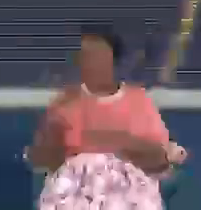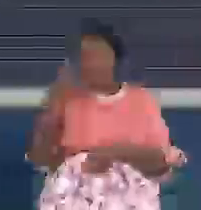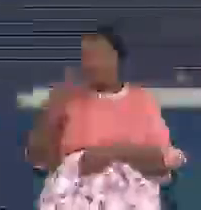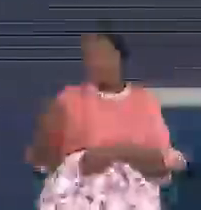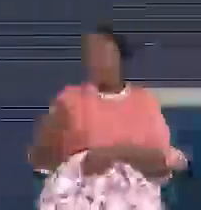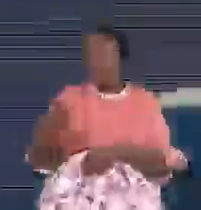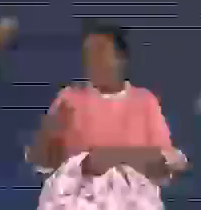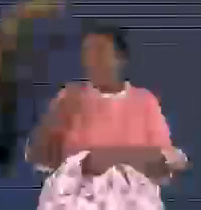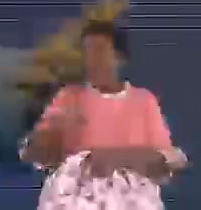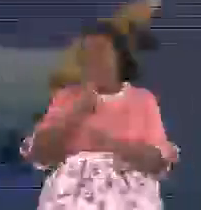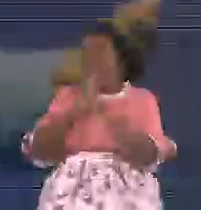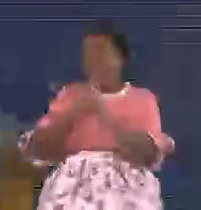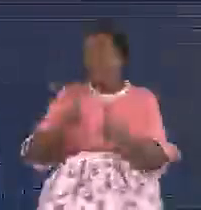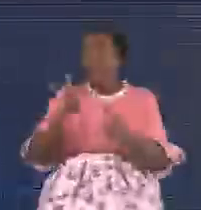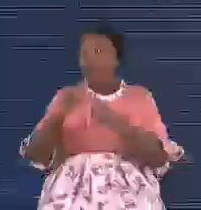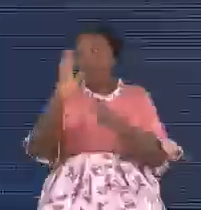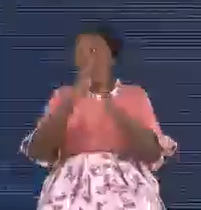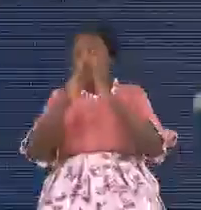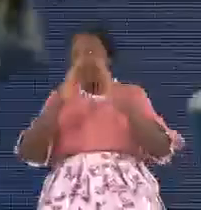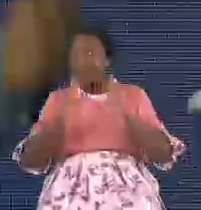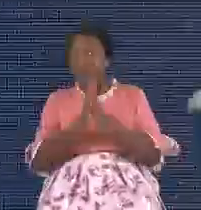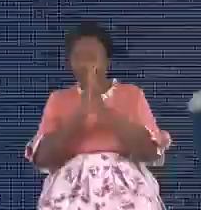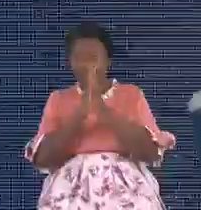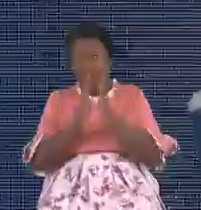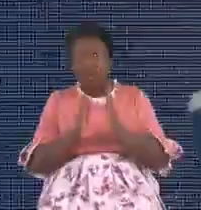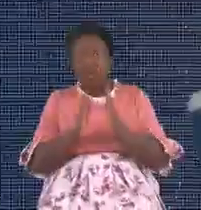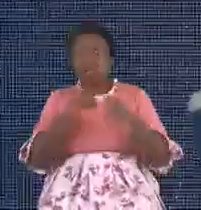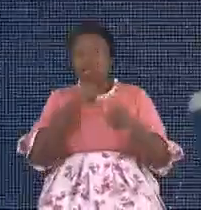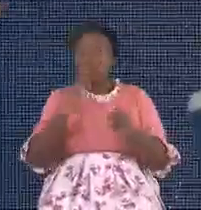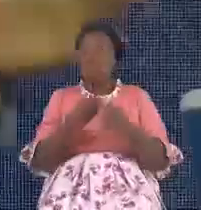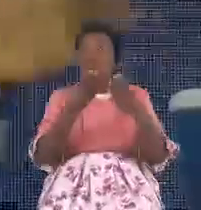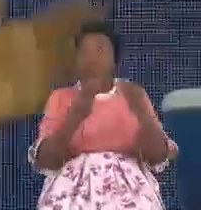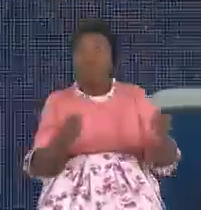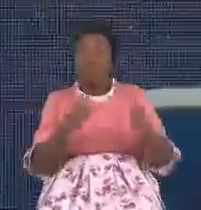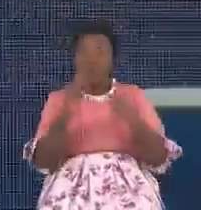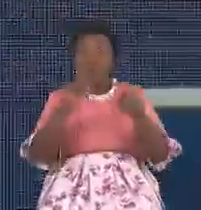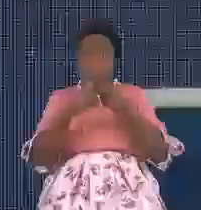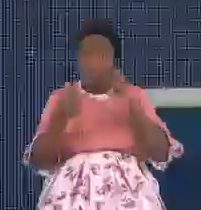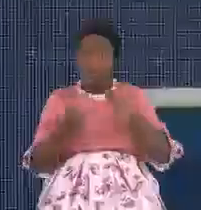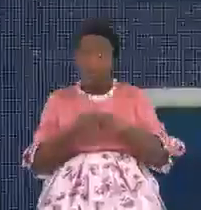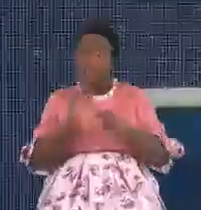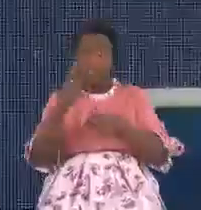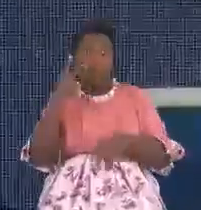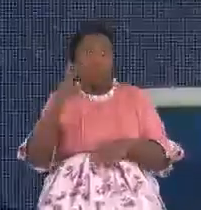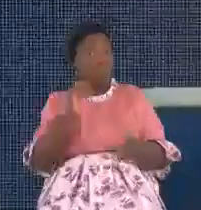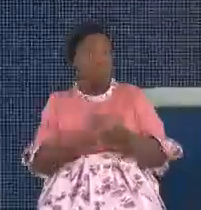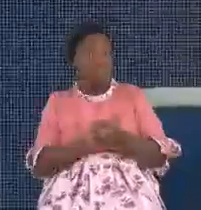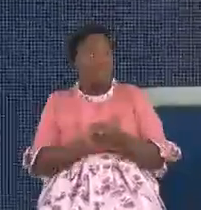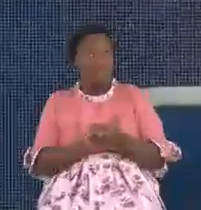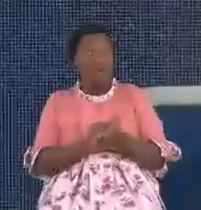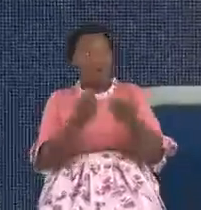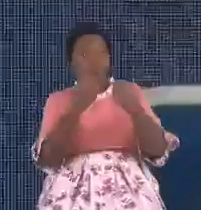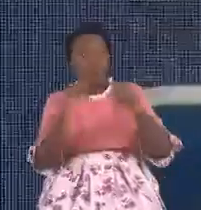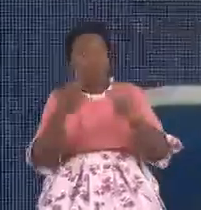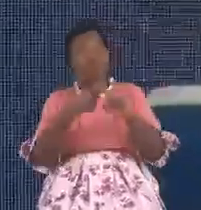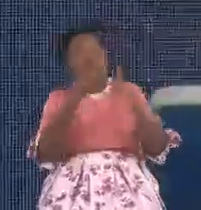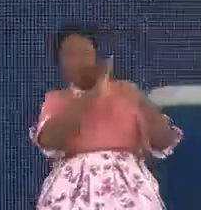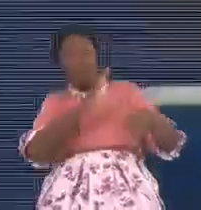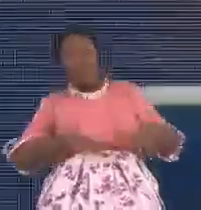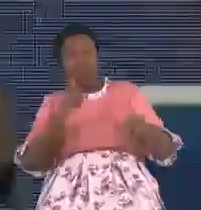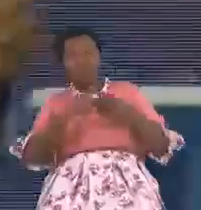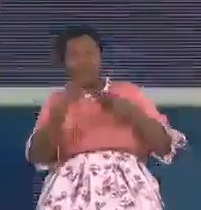answer to your prayer the solution to your problem if you see that coming from christ to you